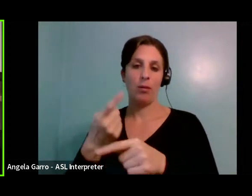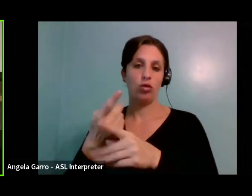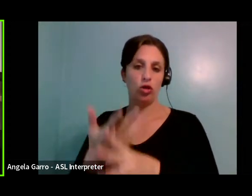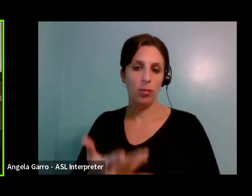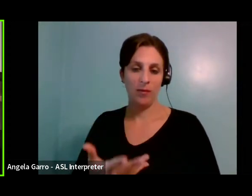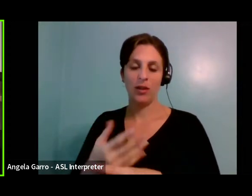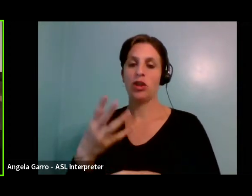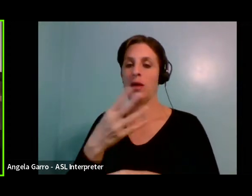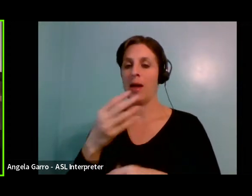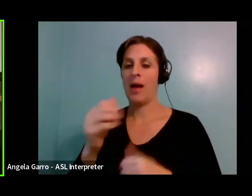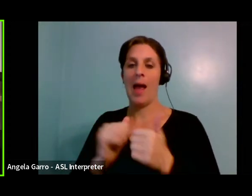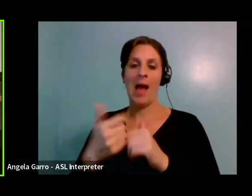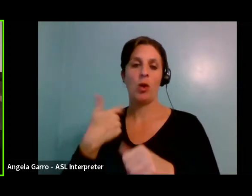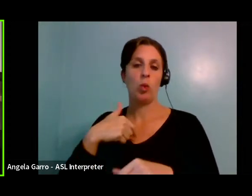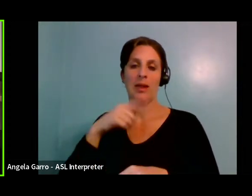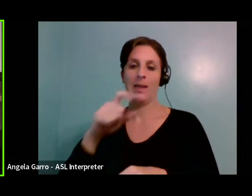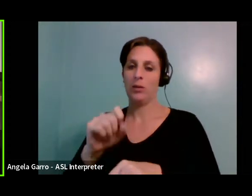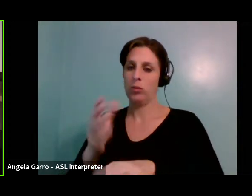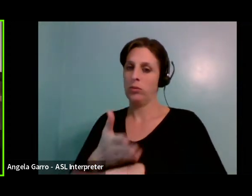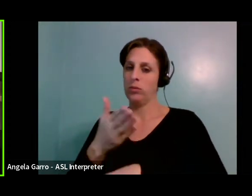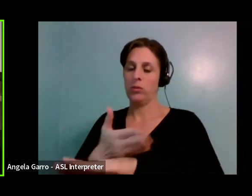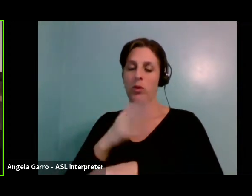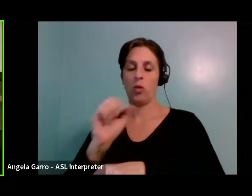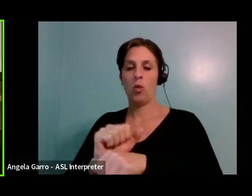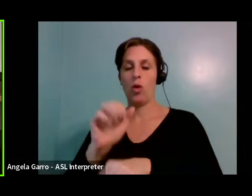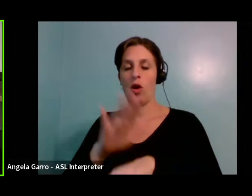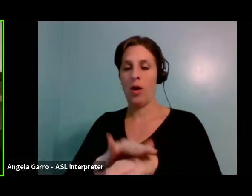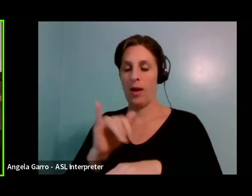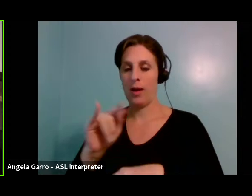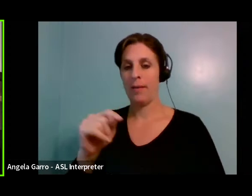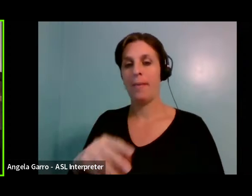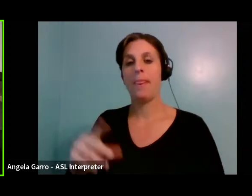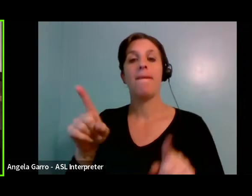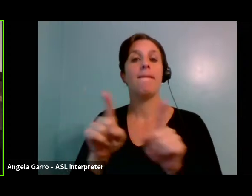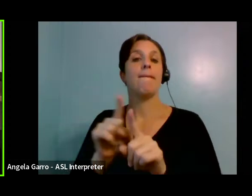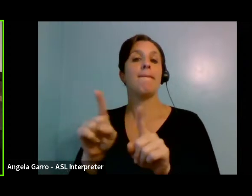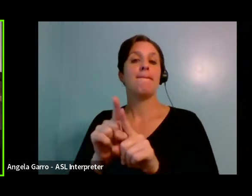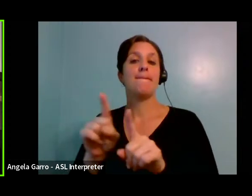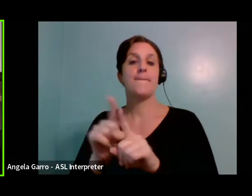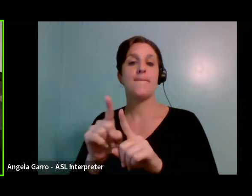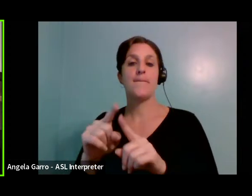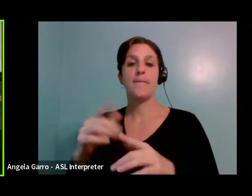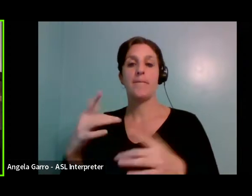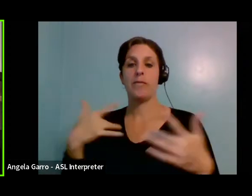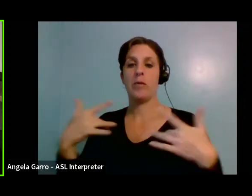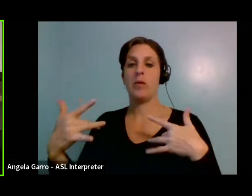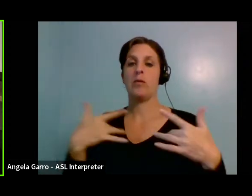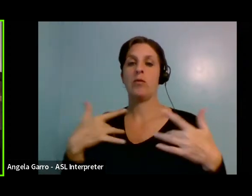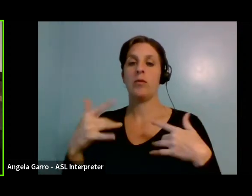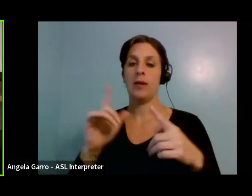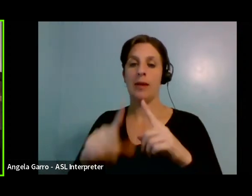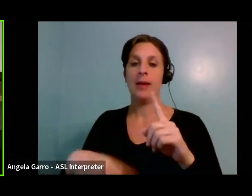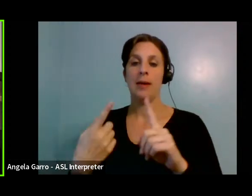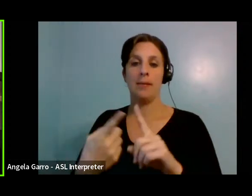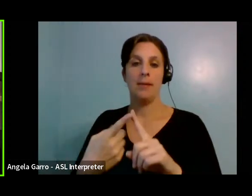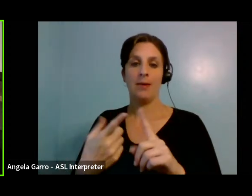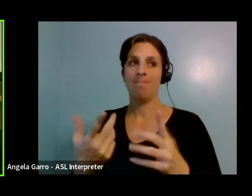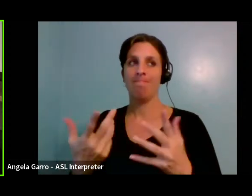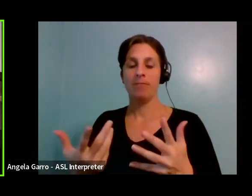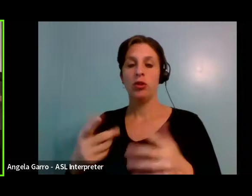how we need to work on that. There are also concerns about there shouldn't